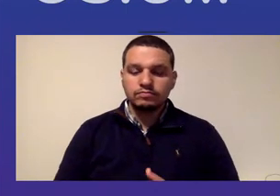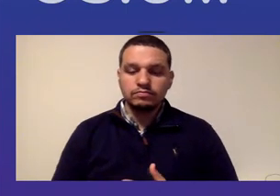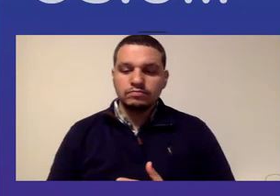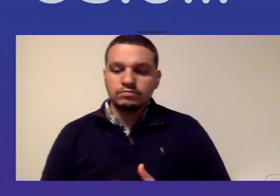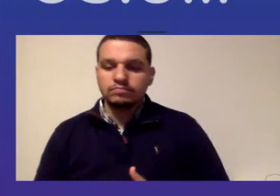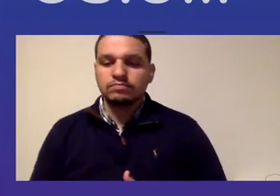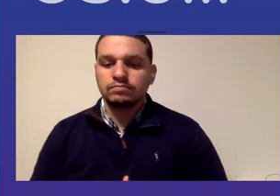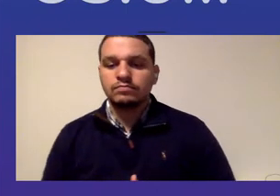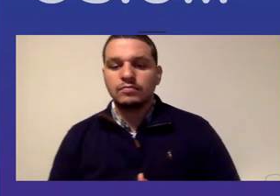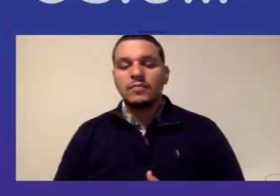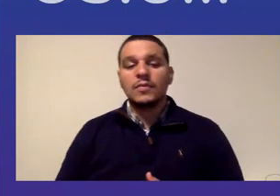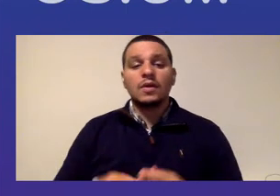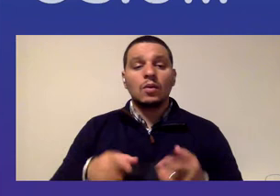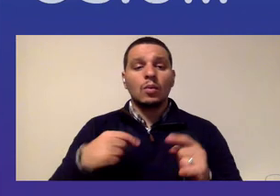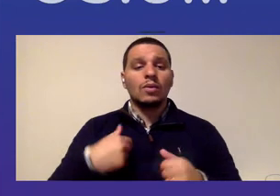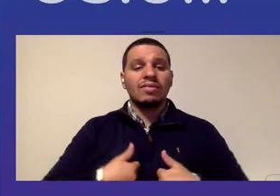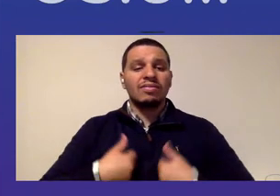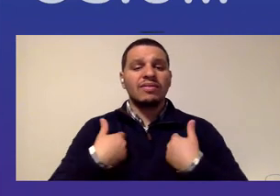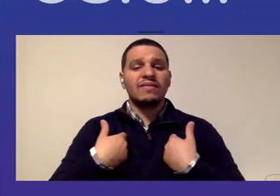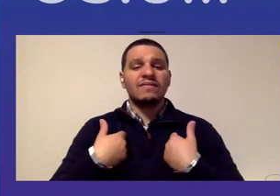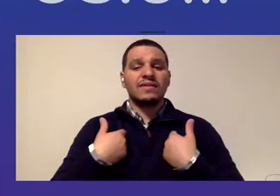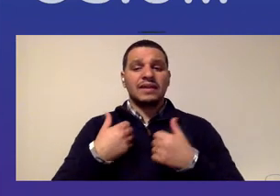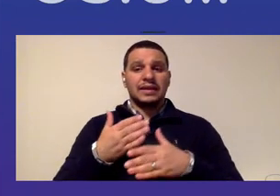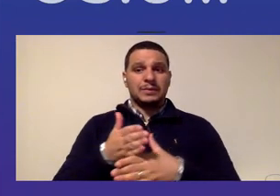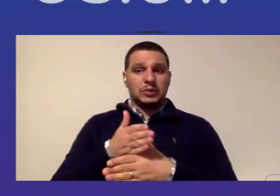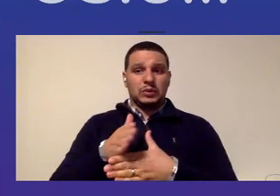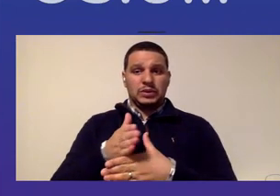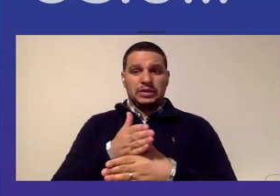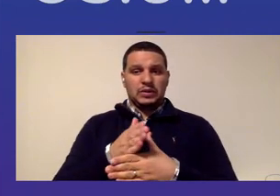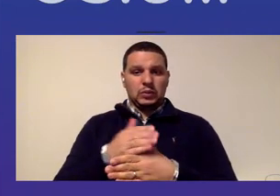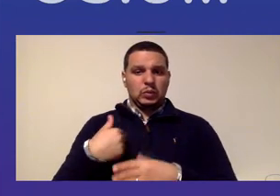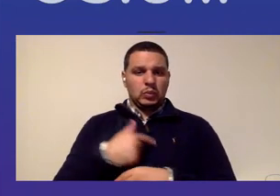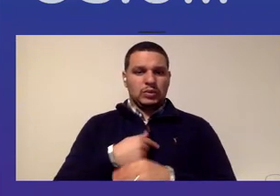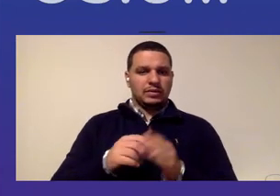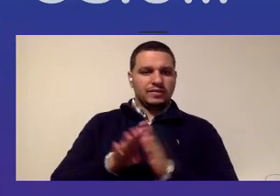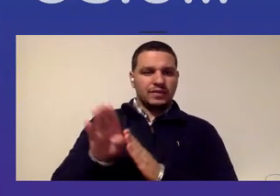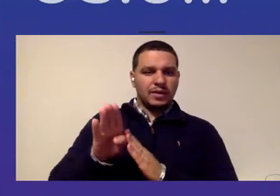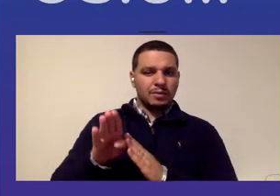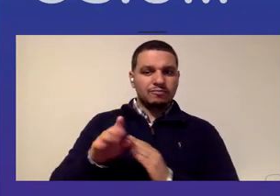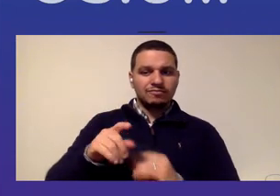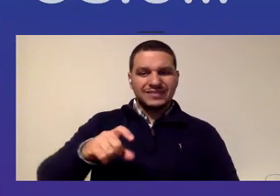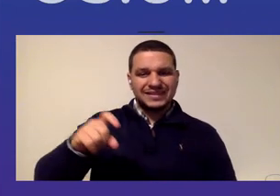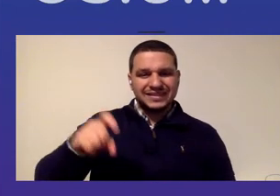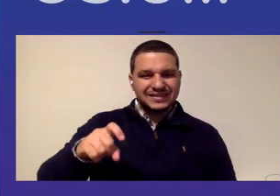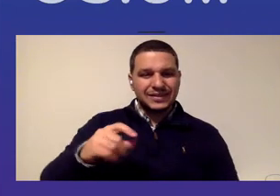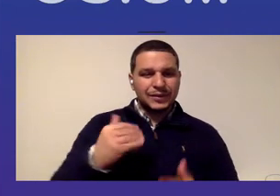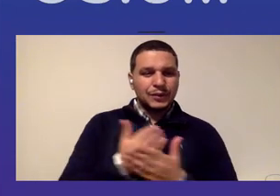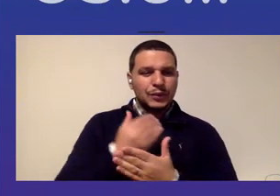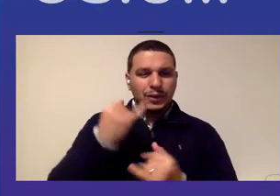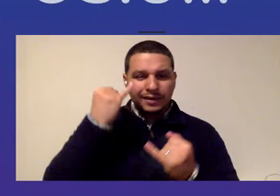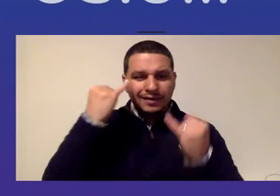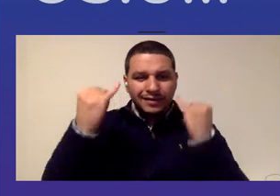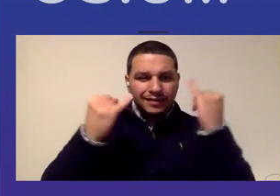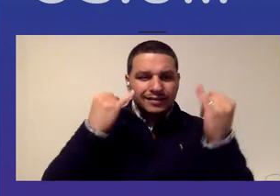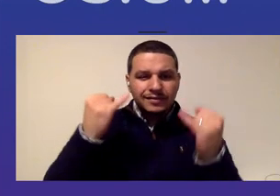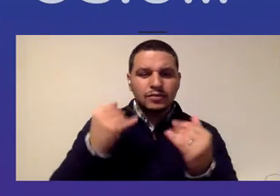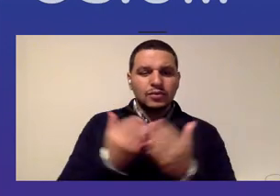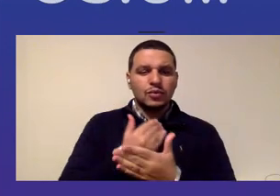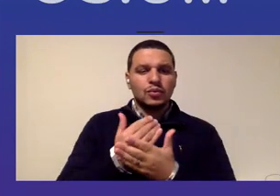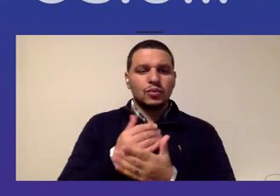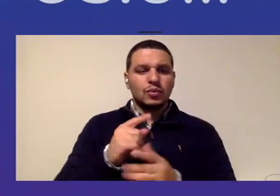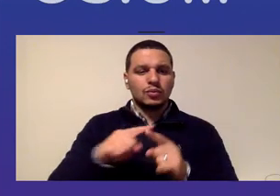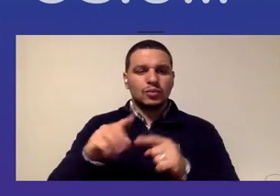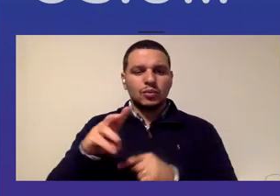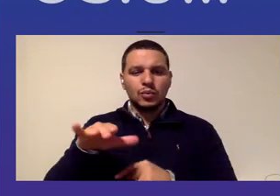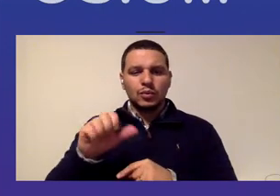While we live in this in-between, we are developing out of necessity new ideas, new ways of engaging with one